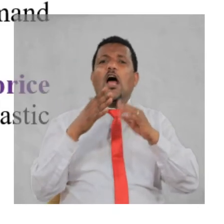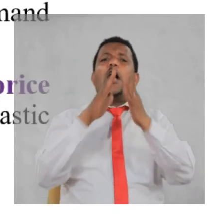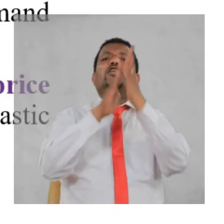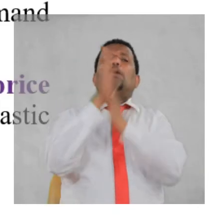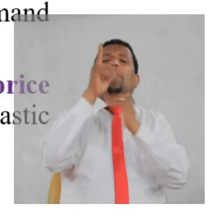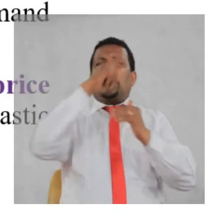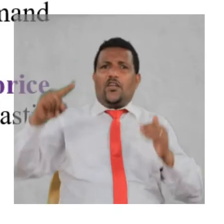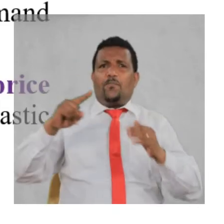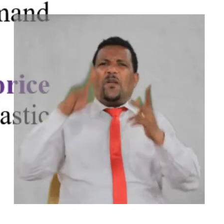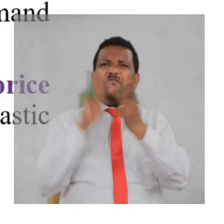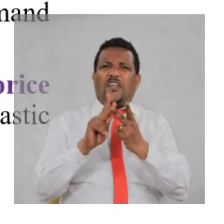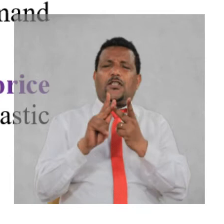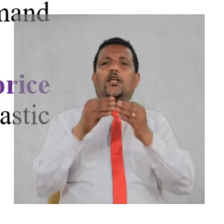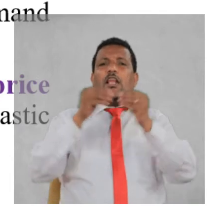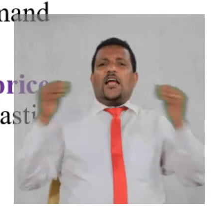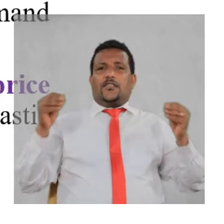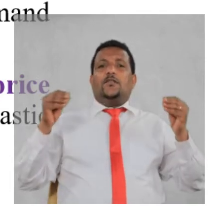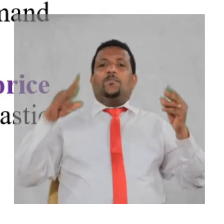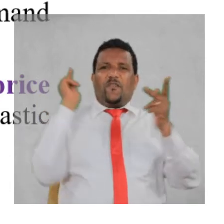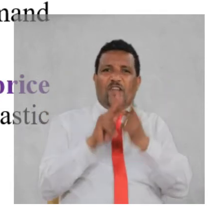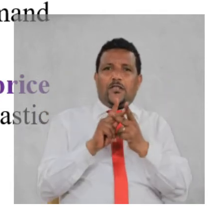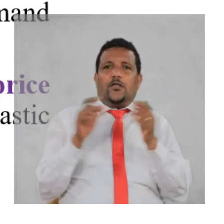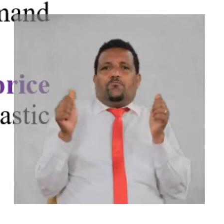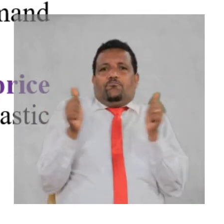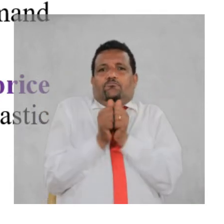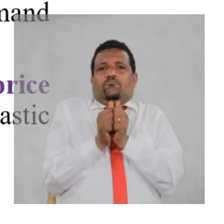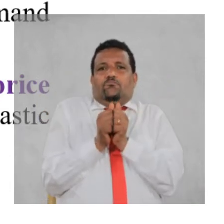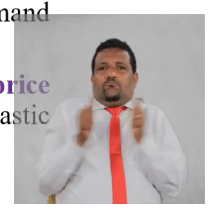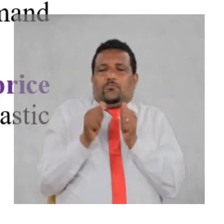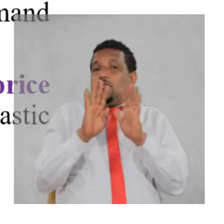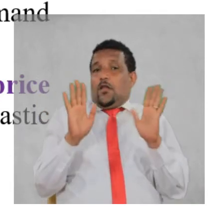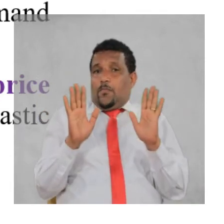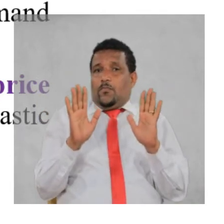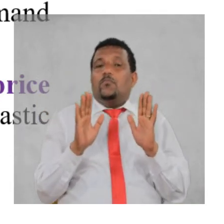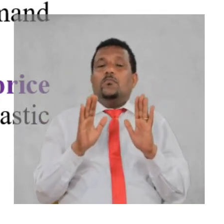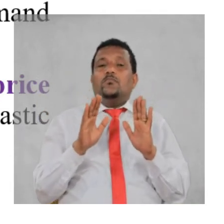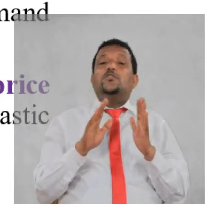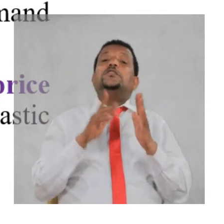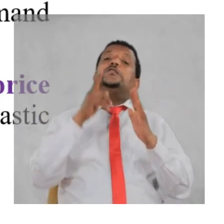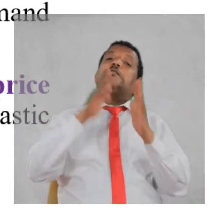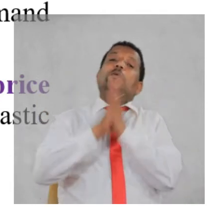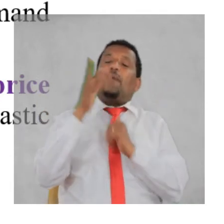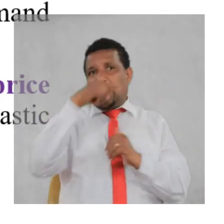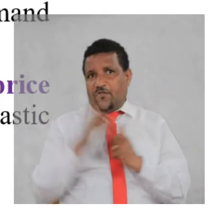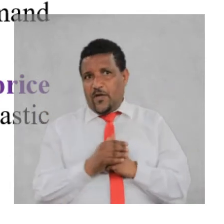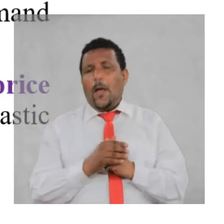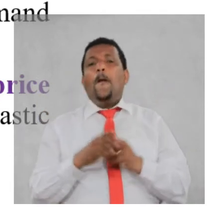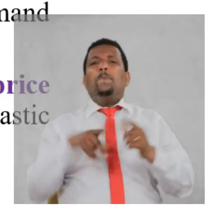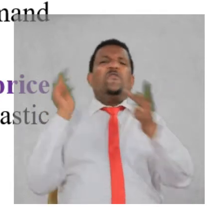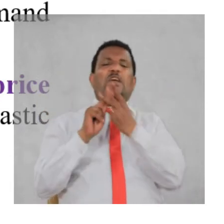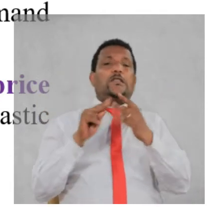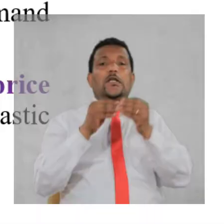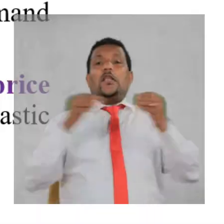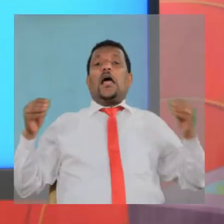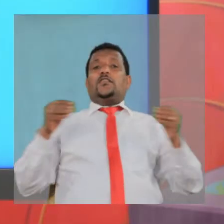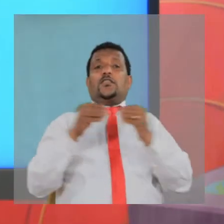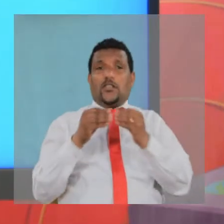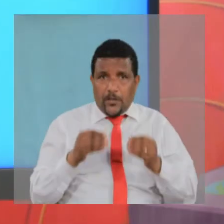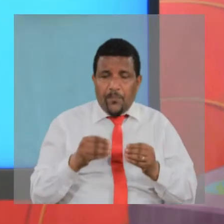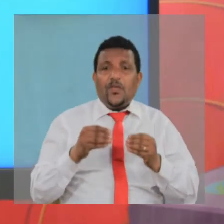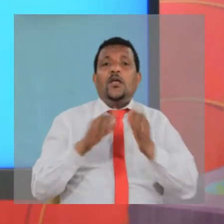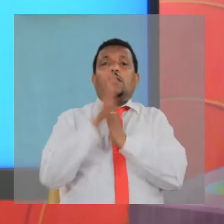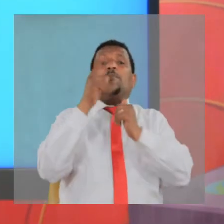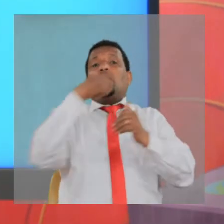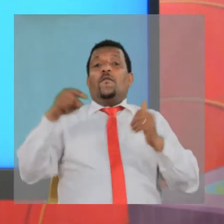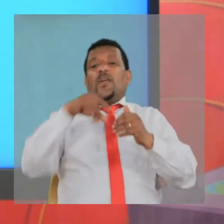and perfectly inelastic demand curves. The perfectly elastic demand curve indicates that any amount of a product